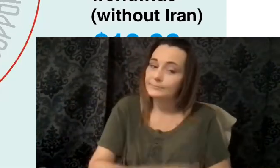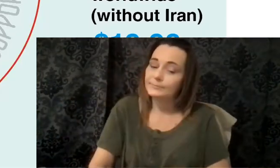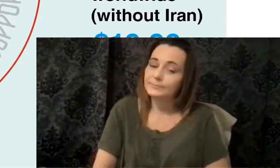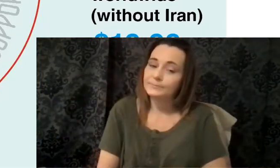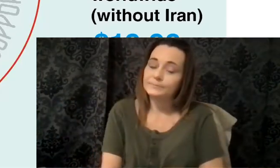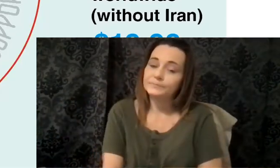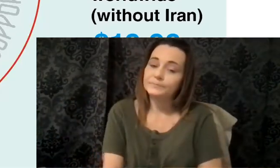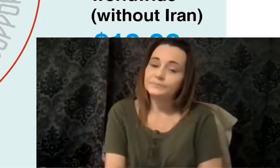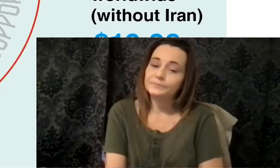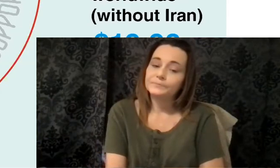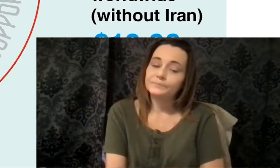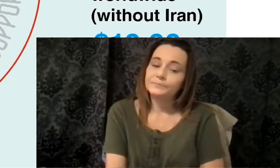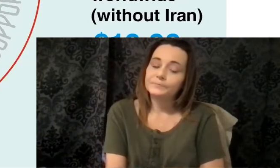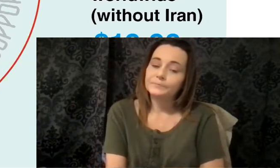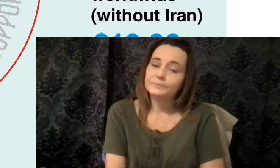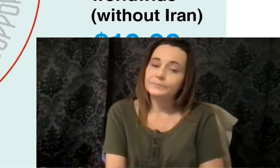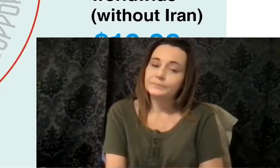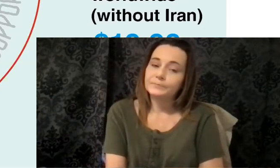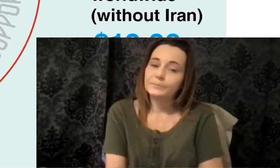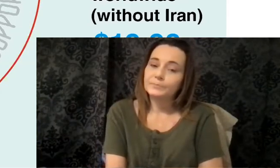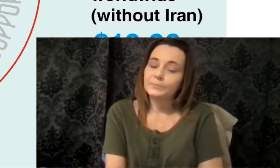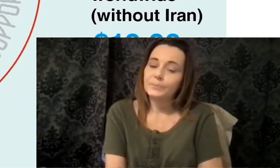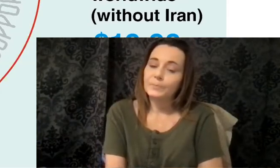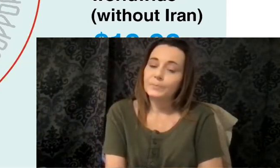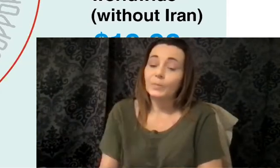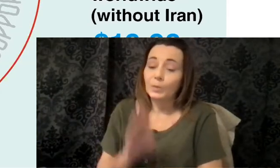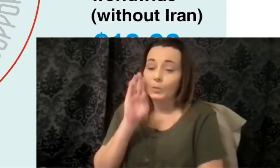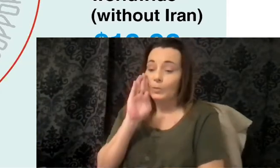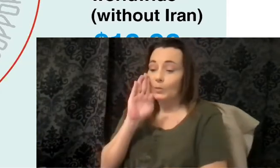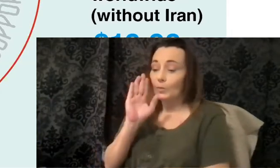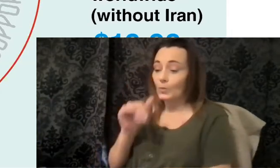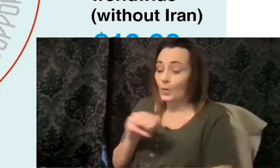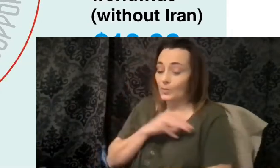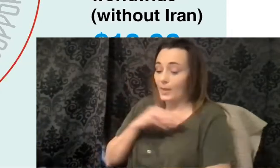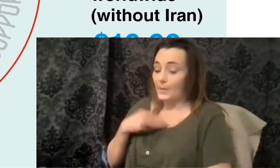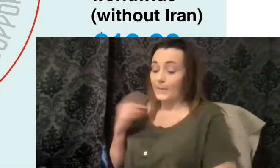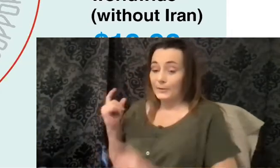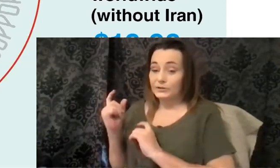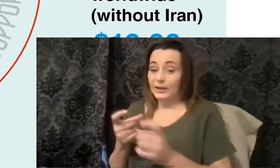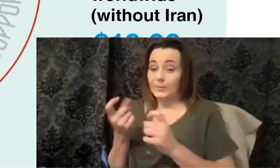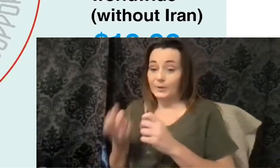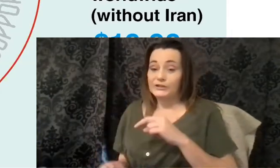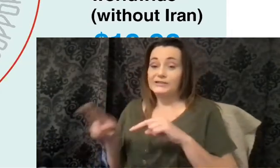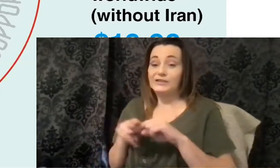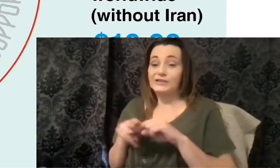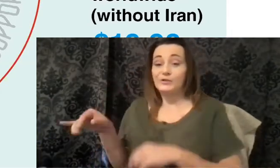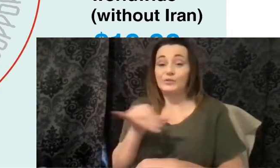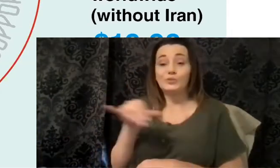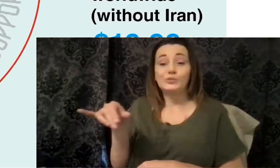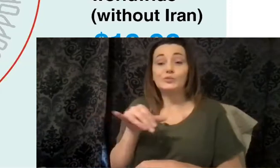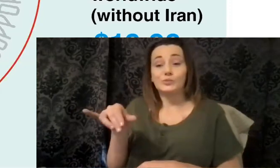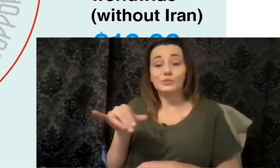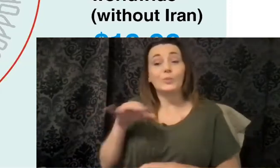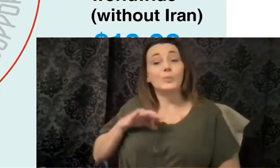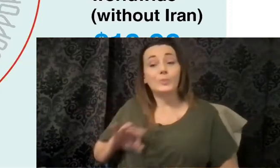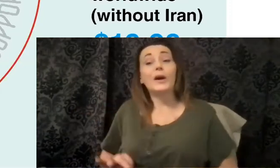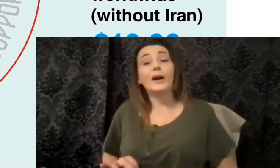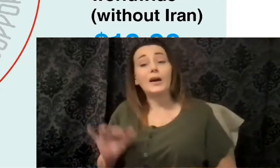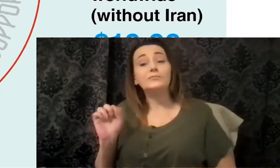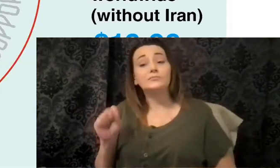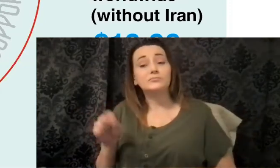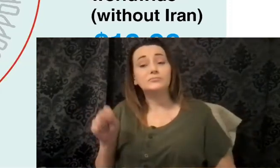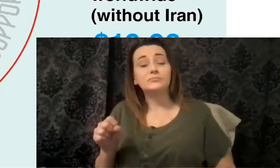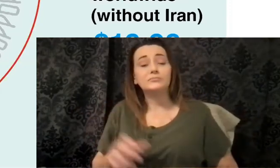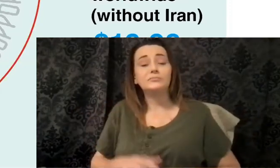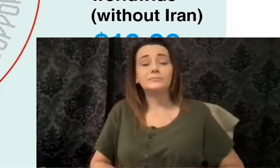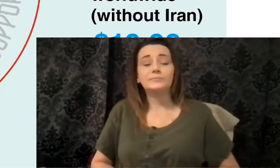Now there's also been an increase in member contributions as well on the plus side. So I don't remember,